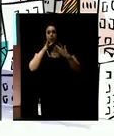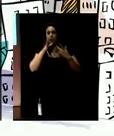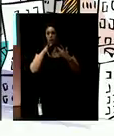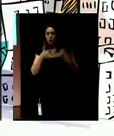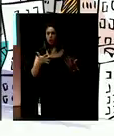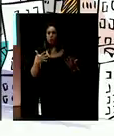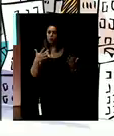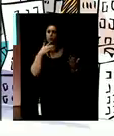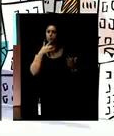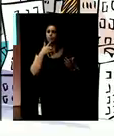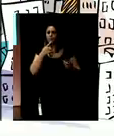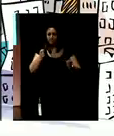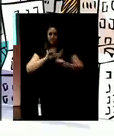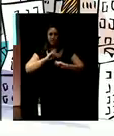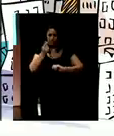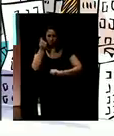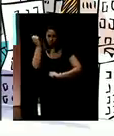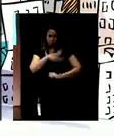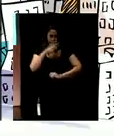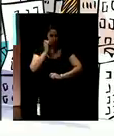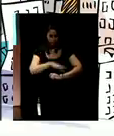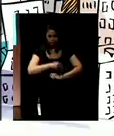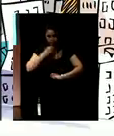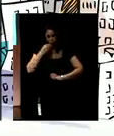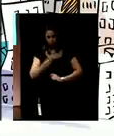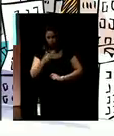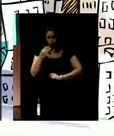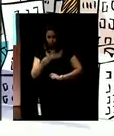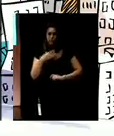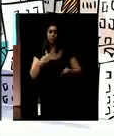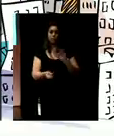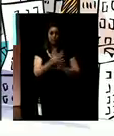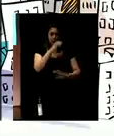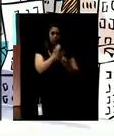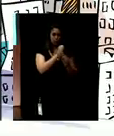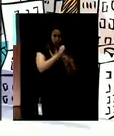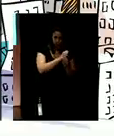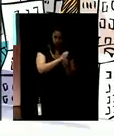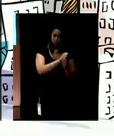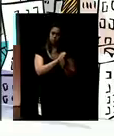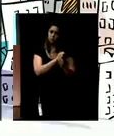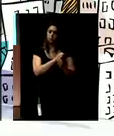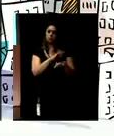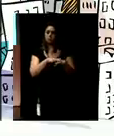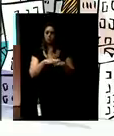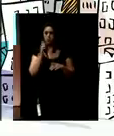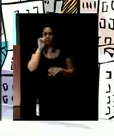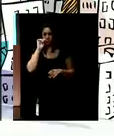decades has brought about enormous benefits in terms of job